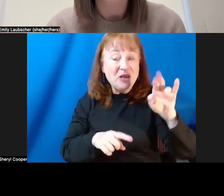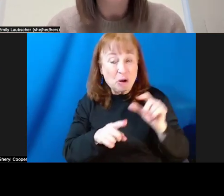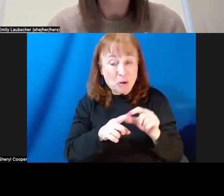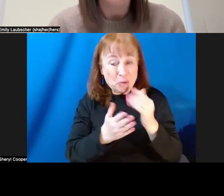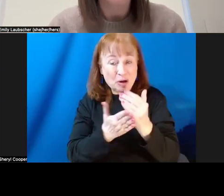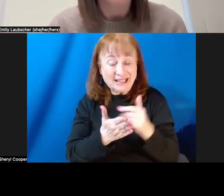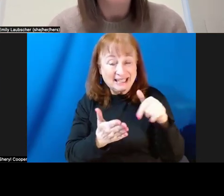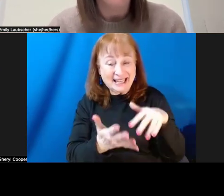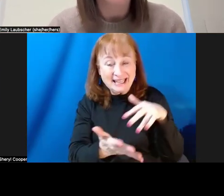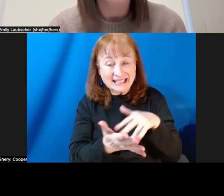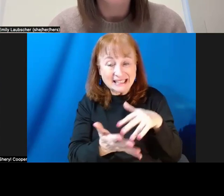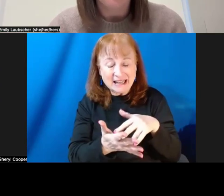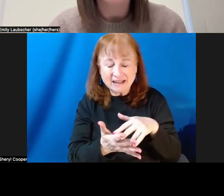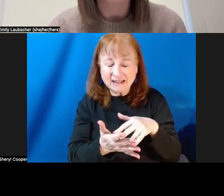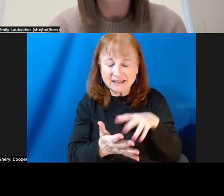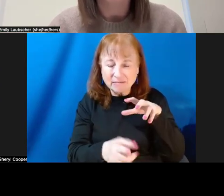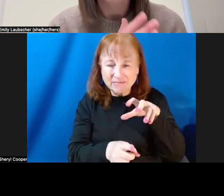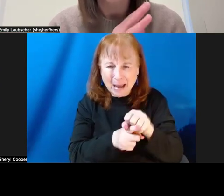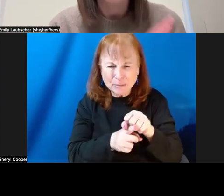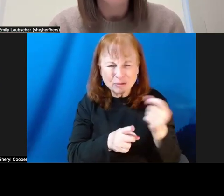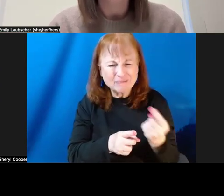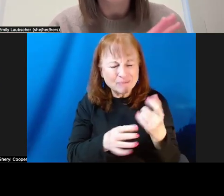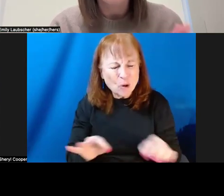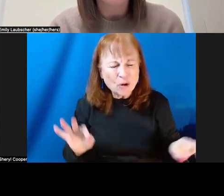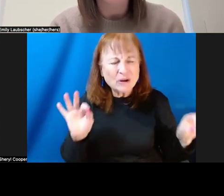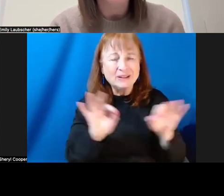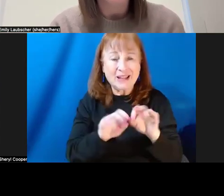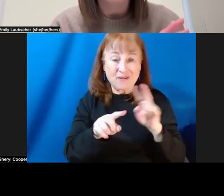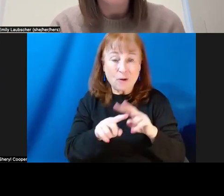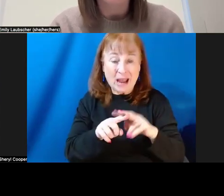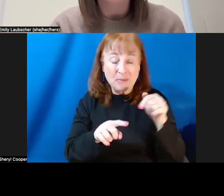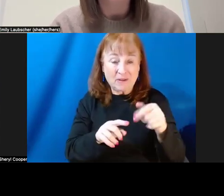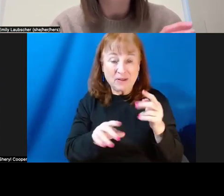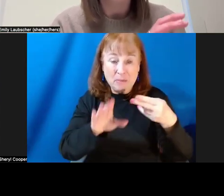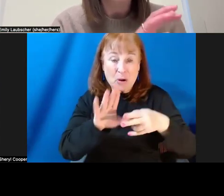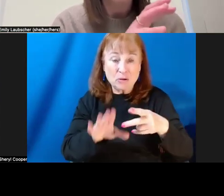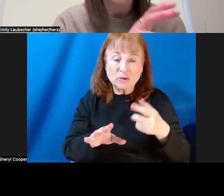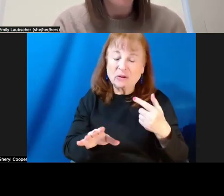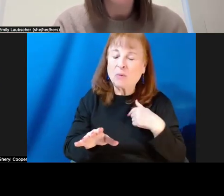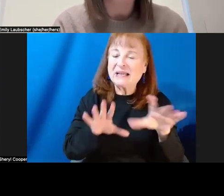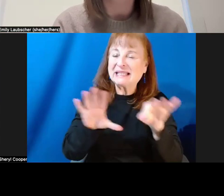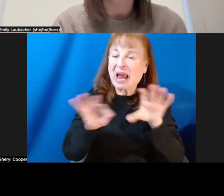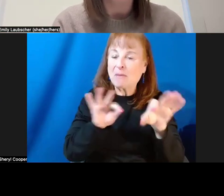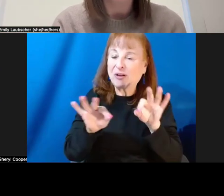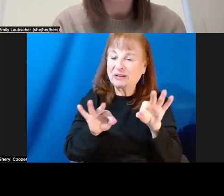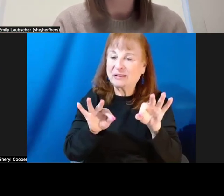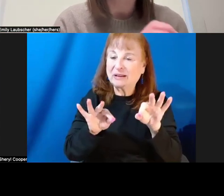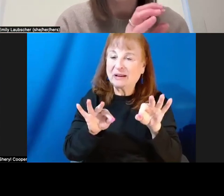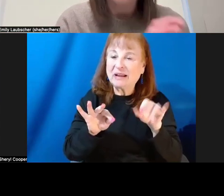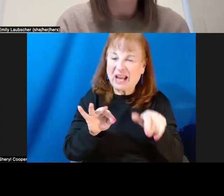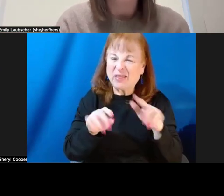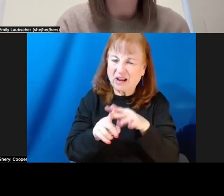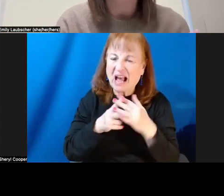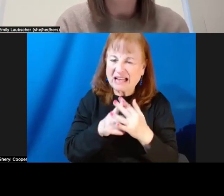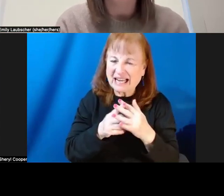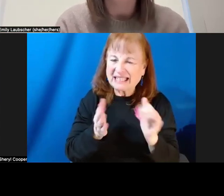capture something important about the vocabulary of those participants that were sampled in those particular contexts at